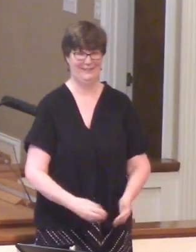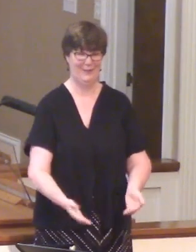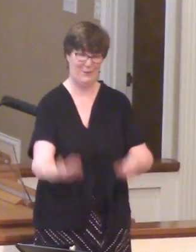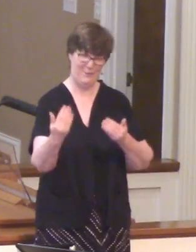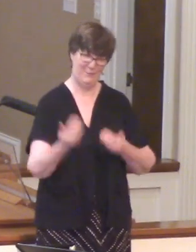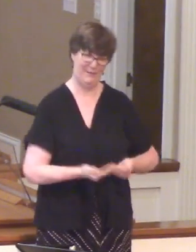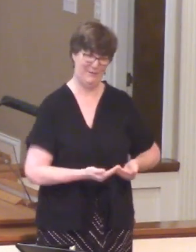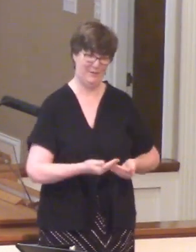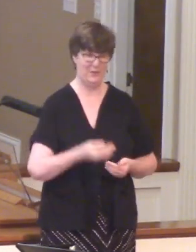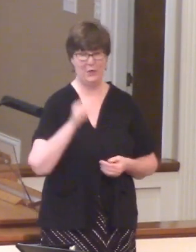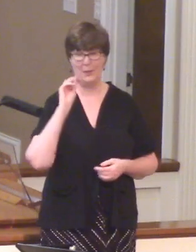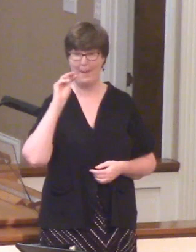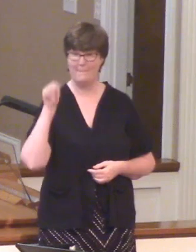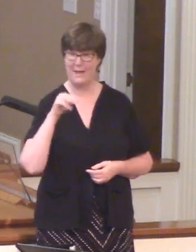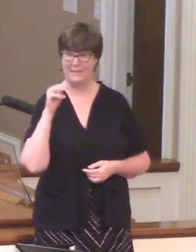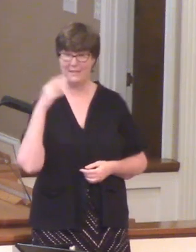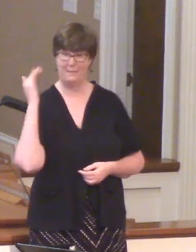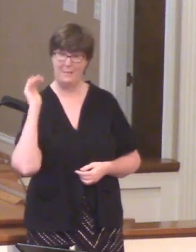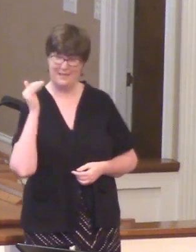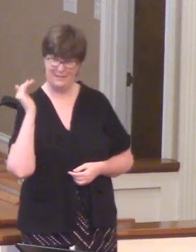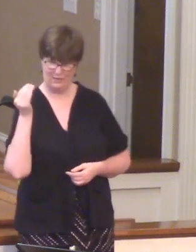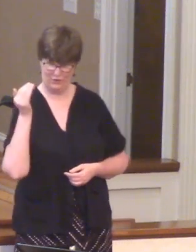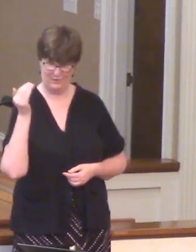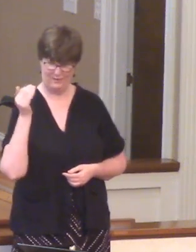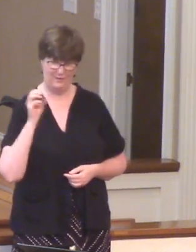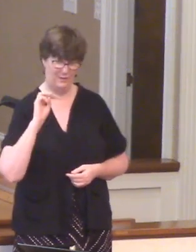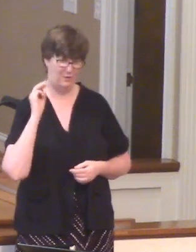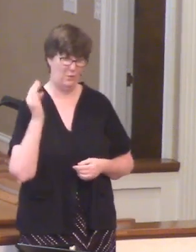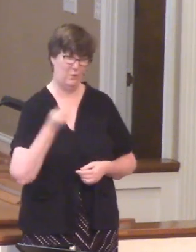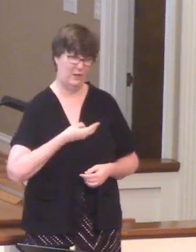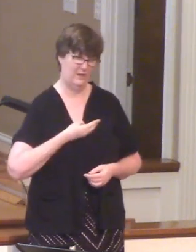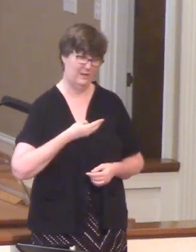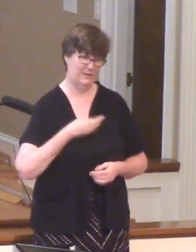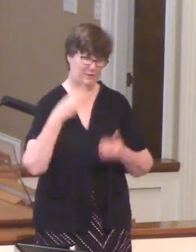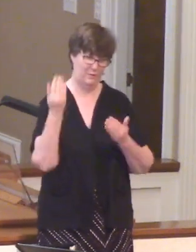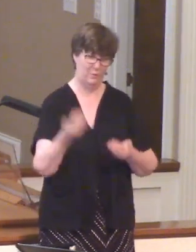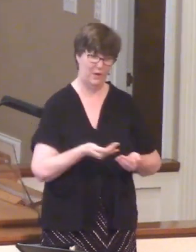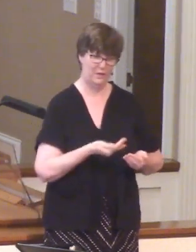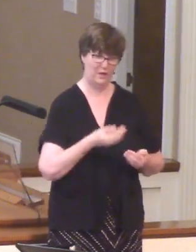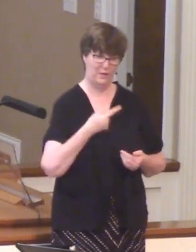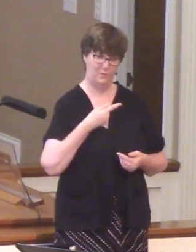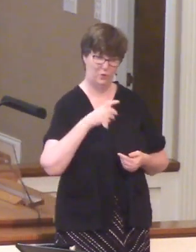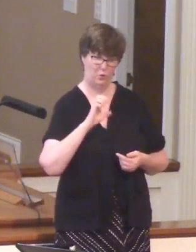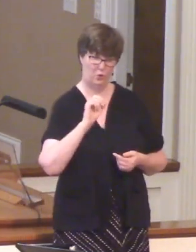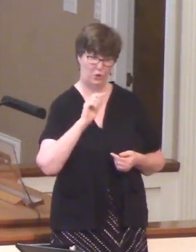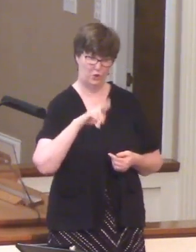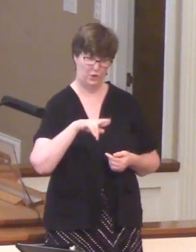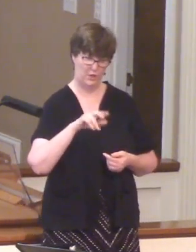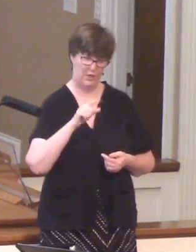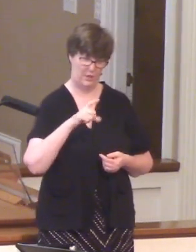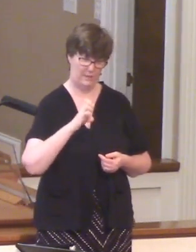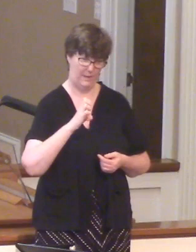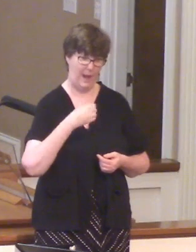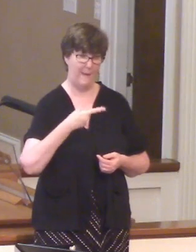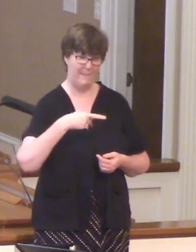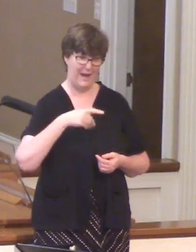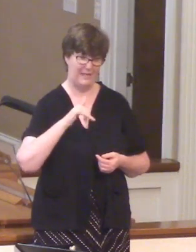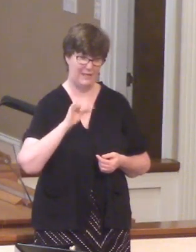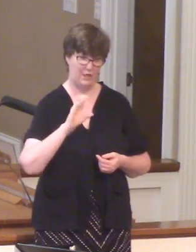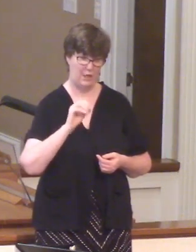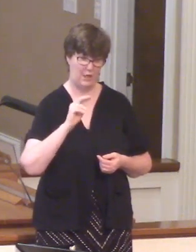Welcome to this Monday morning message. We're so fortunate to have Pastor George Payocong lead us in the message